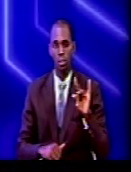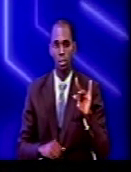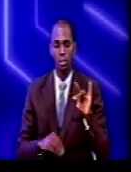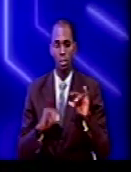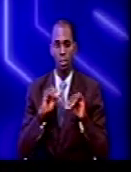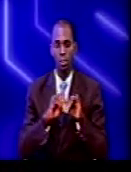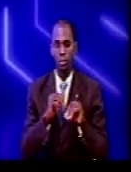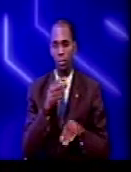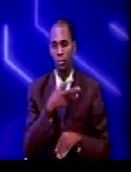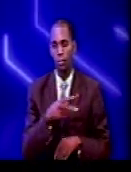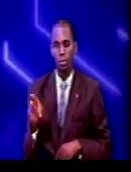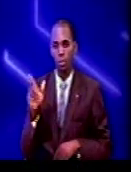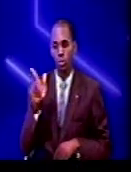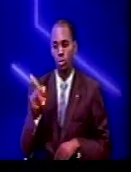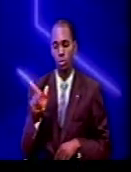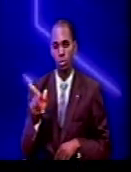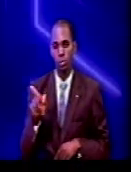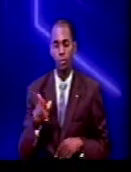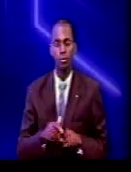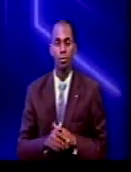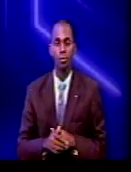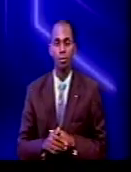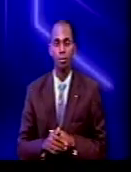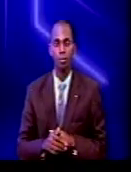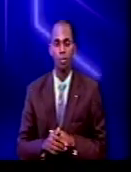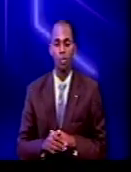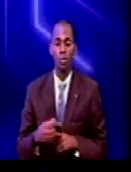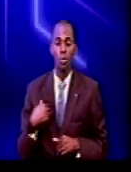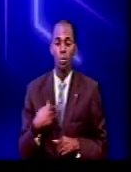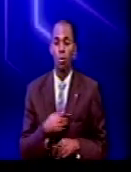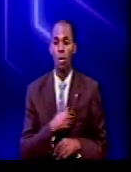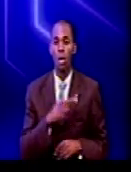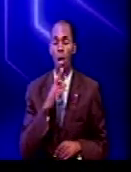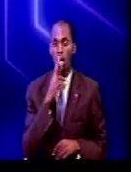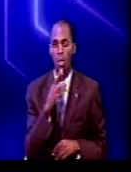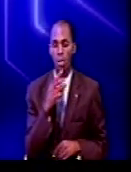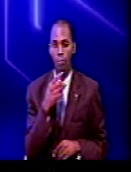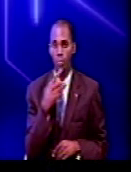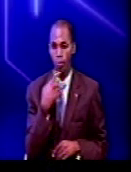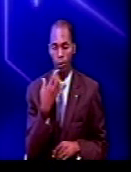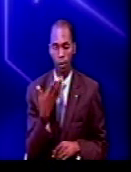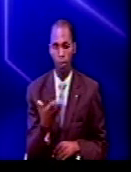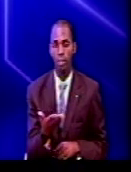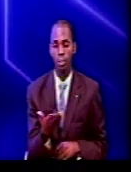In Exodus chapter 18, in verse